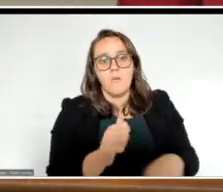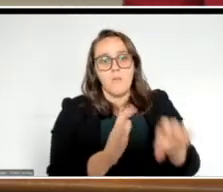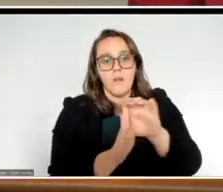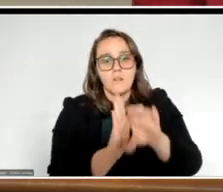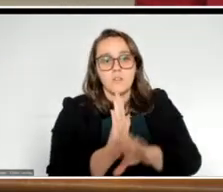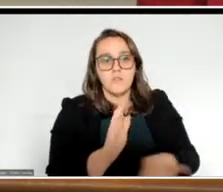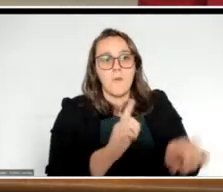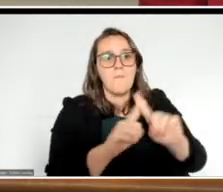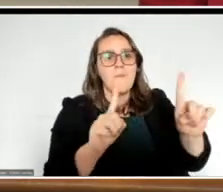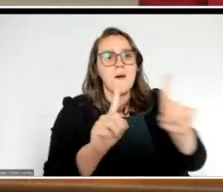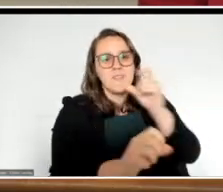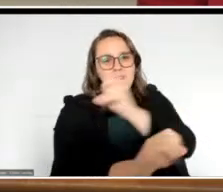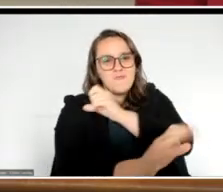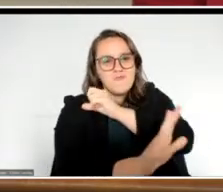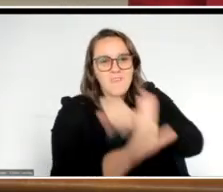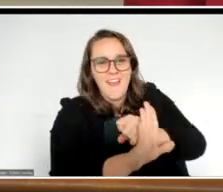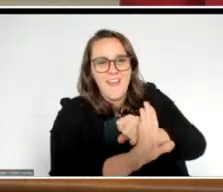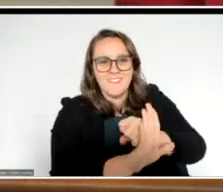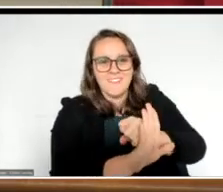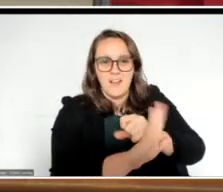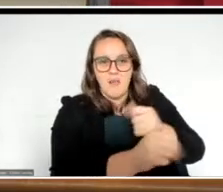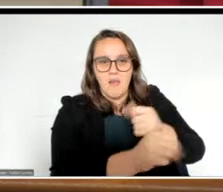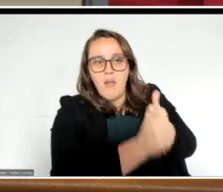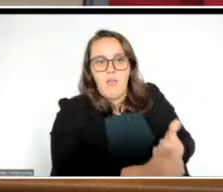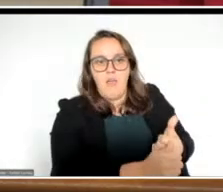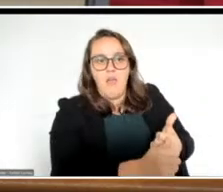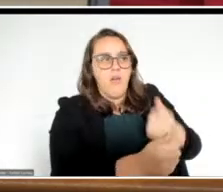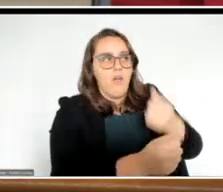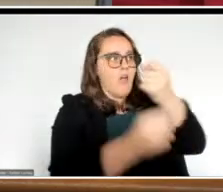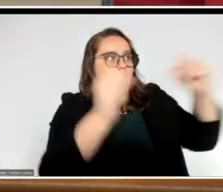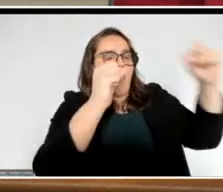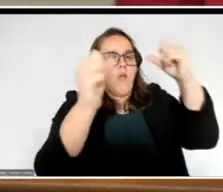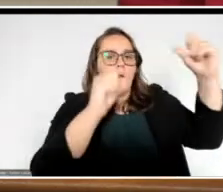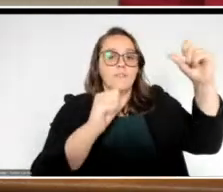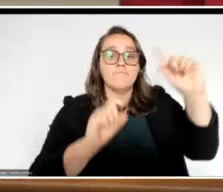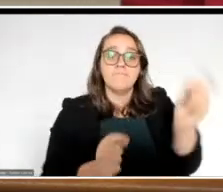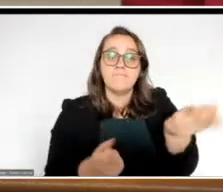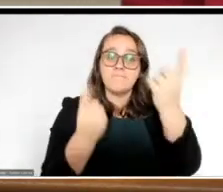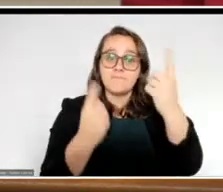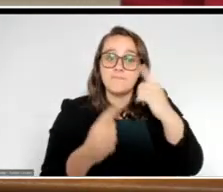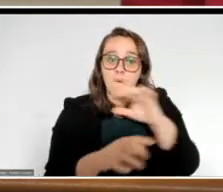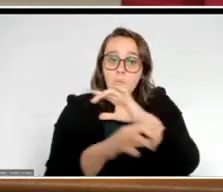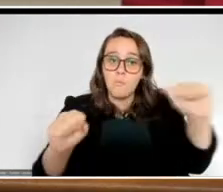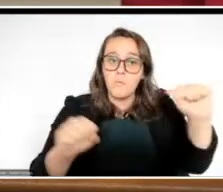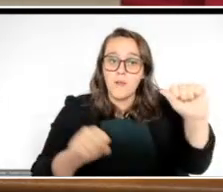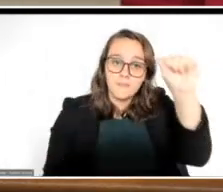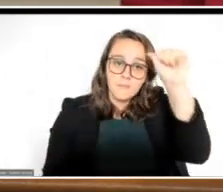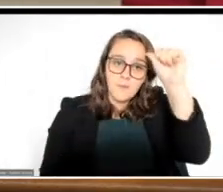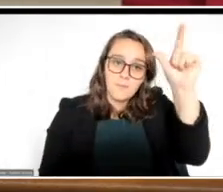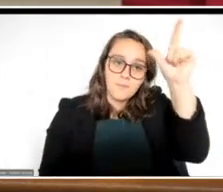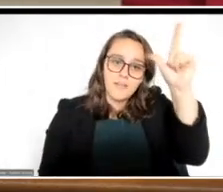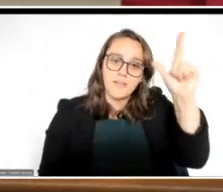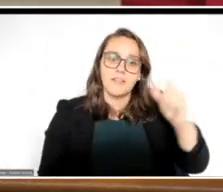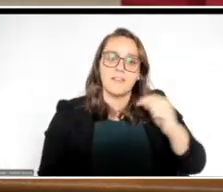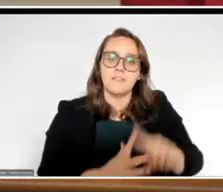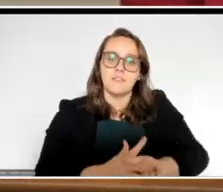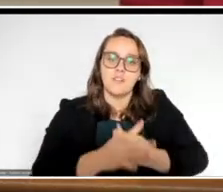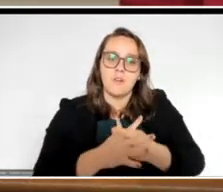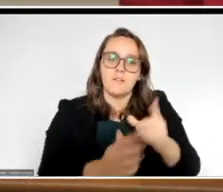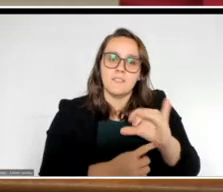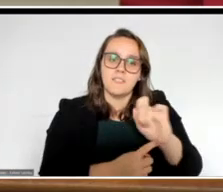insurrection or rebellion. It was President Lincoln at the start of the Civil War in 1861 who best explained